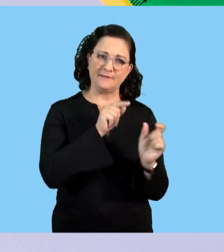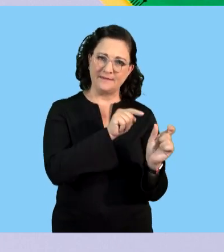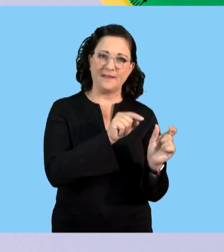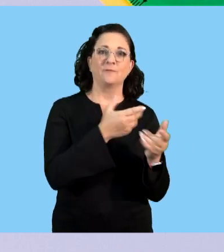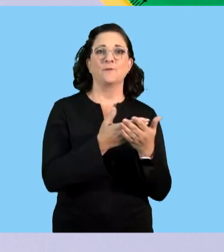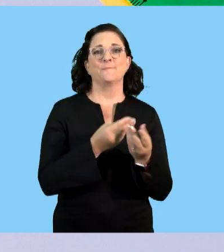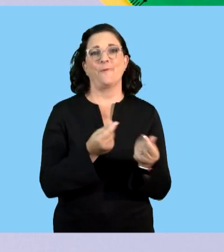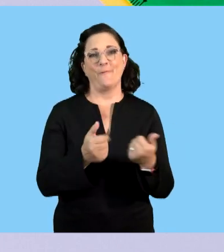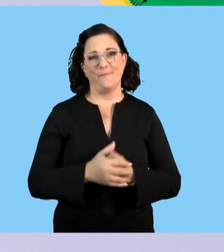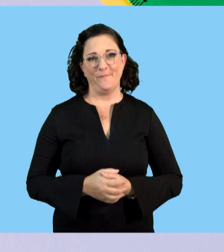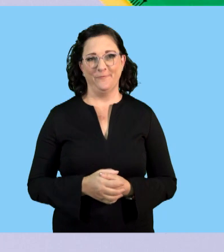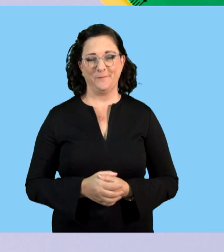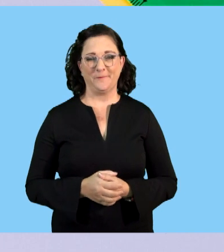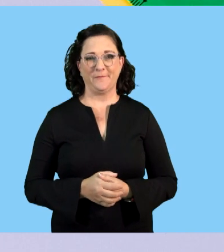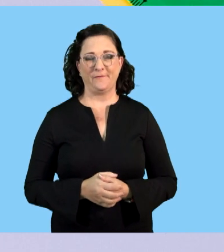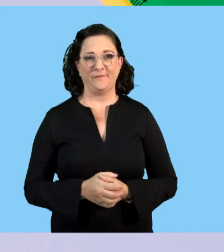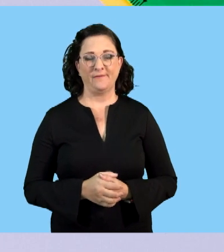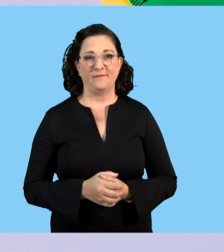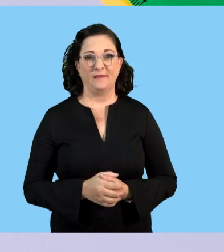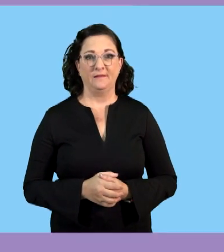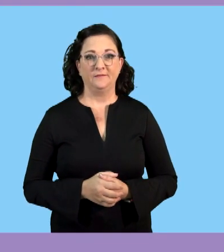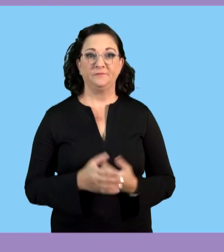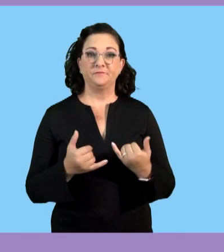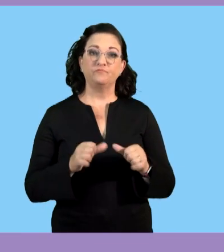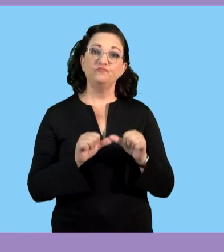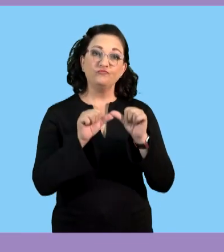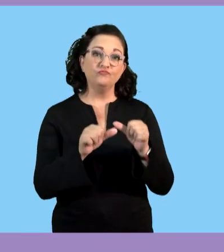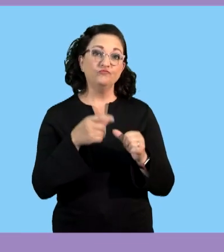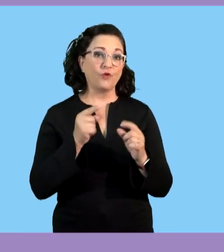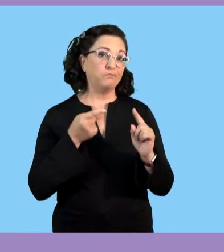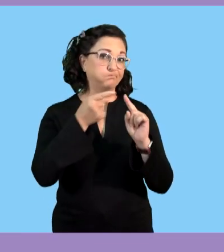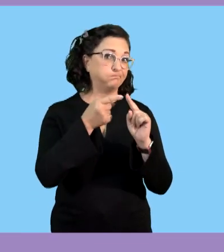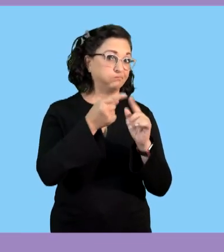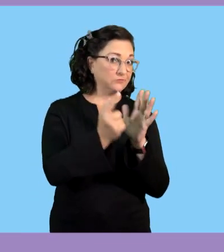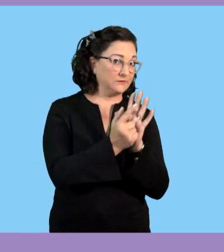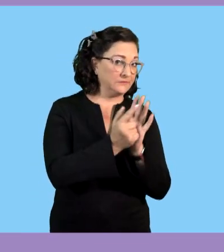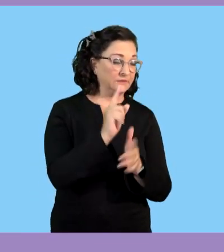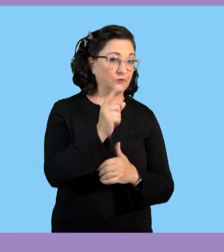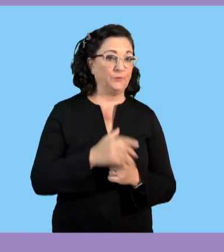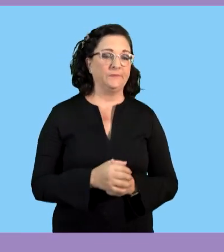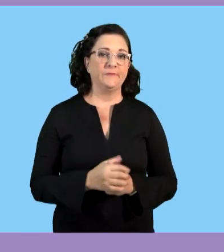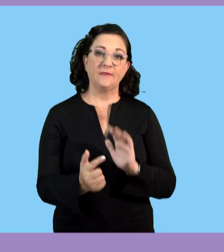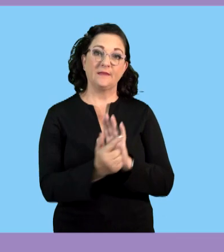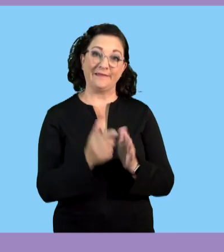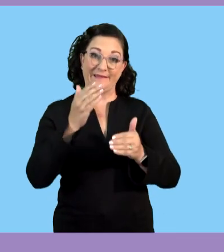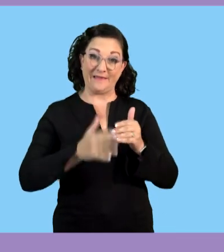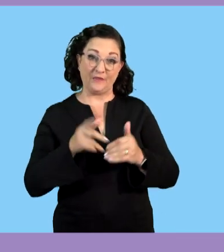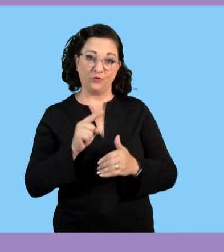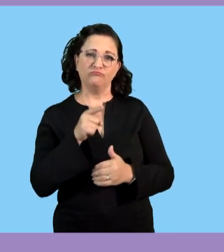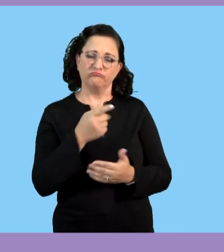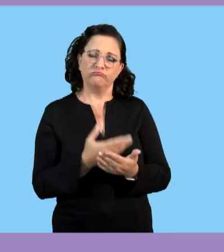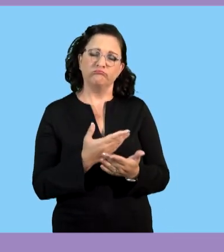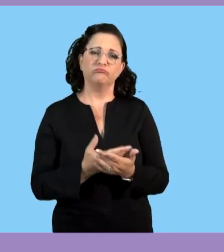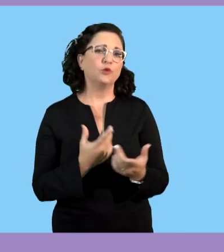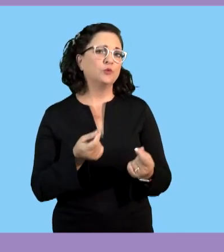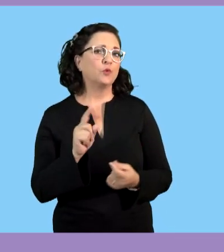that unknown value. Let's continue and talk about the objectives for this lesson. So by the end of this lesson, you will